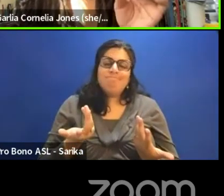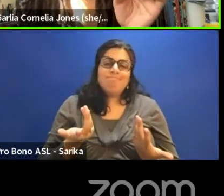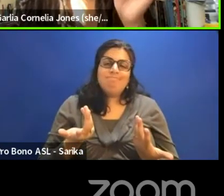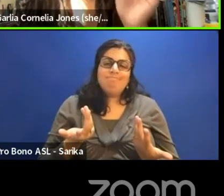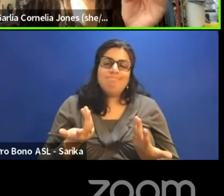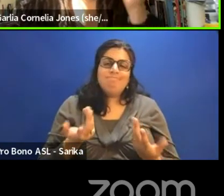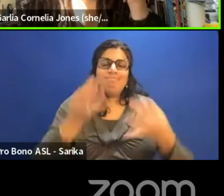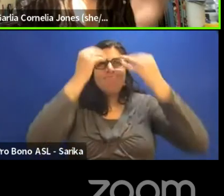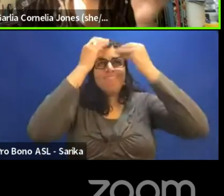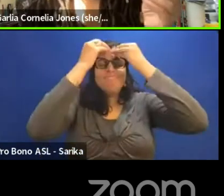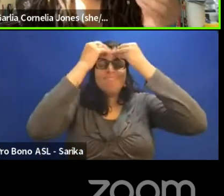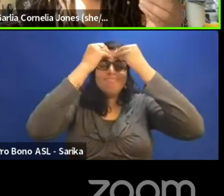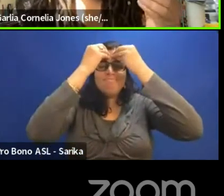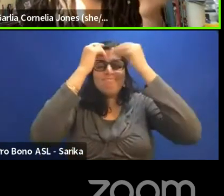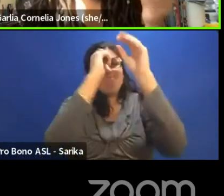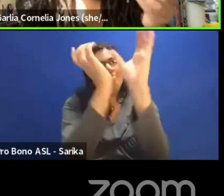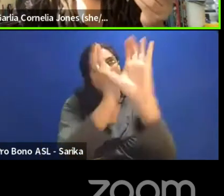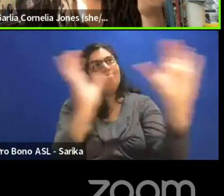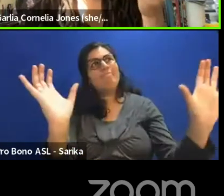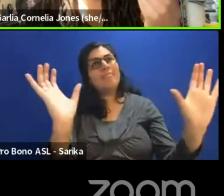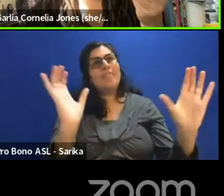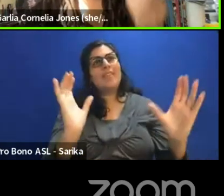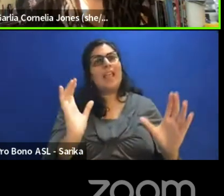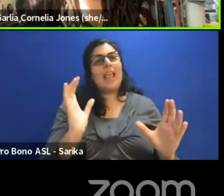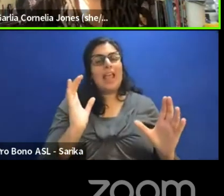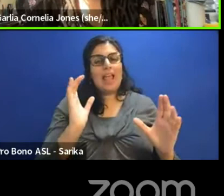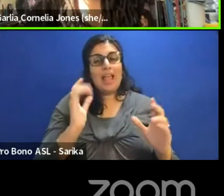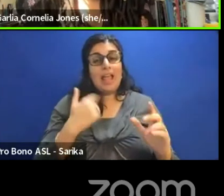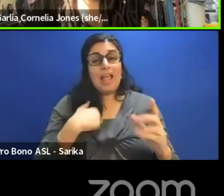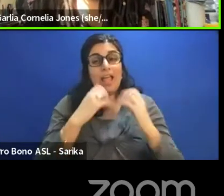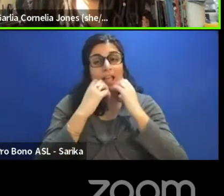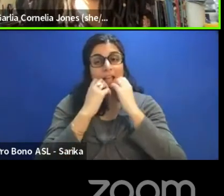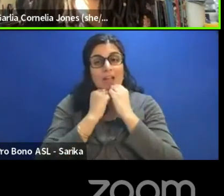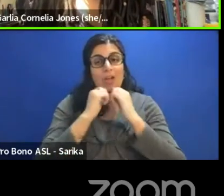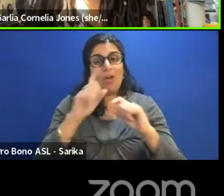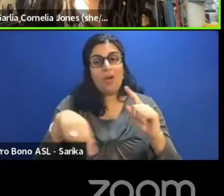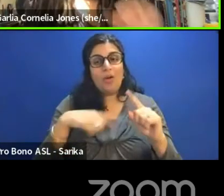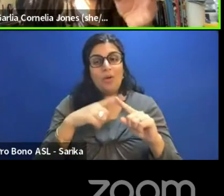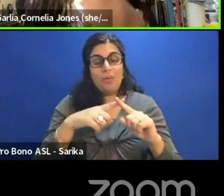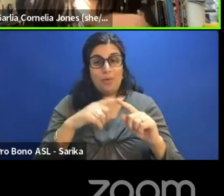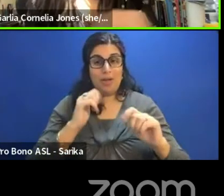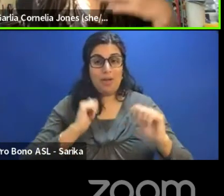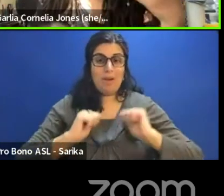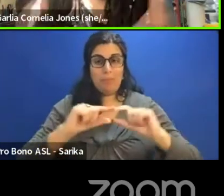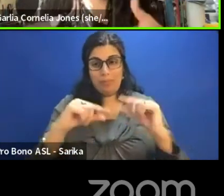And so I think thinking about something I was really passionate about when the Blackboard started,